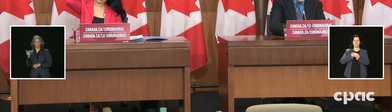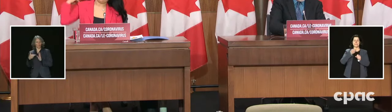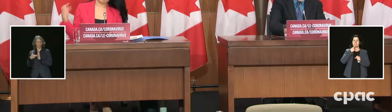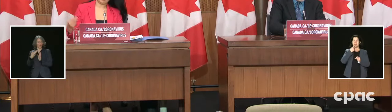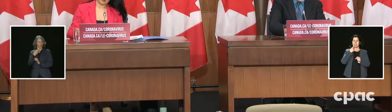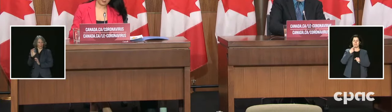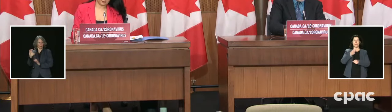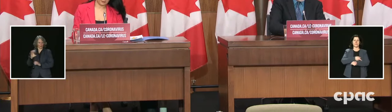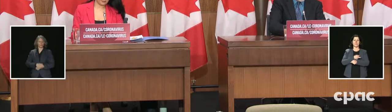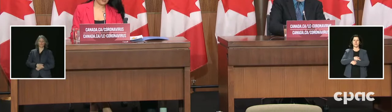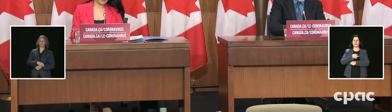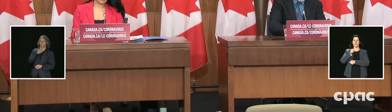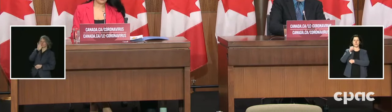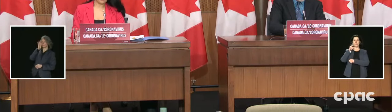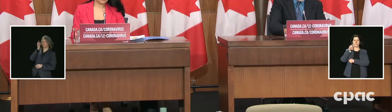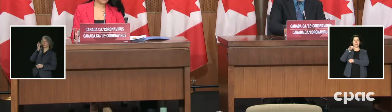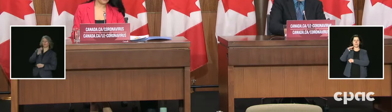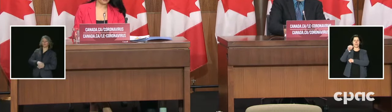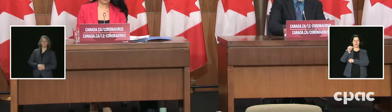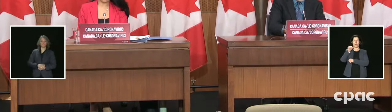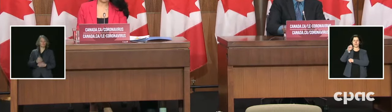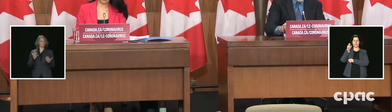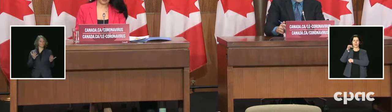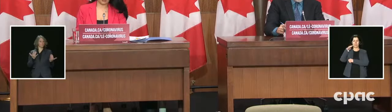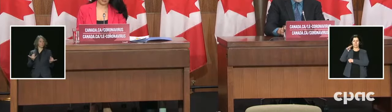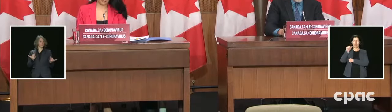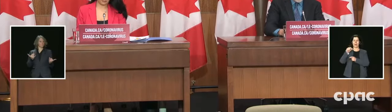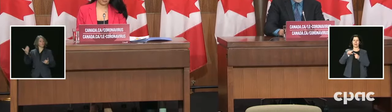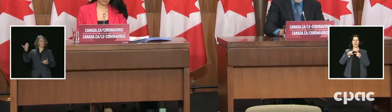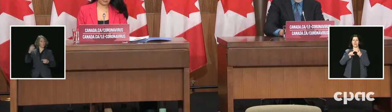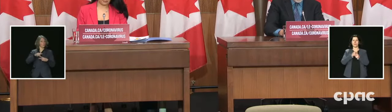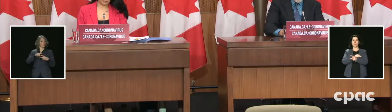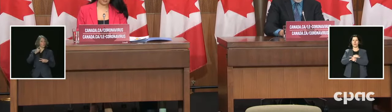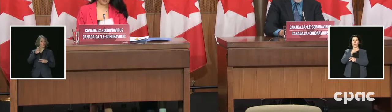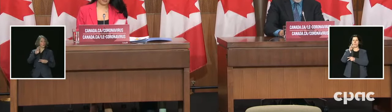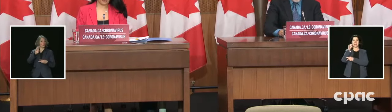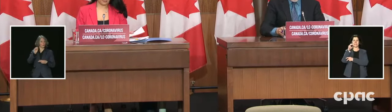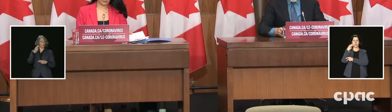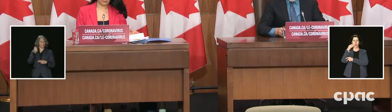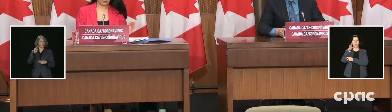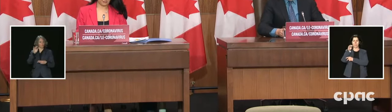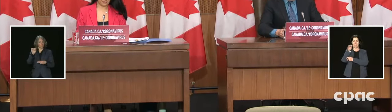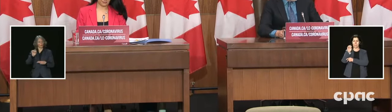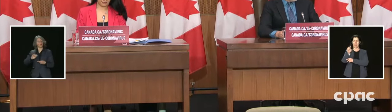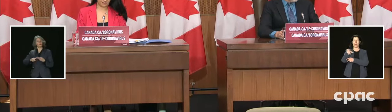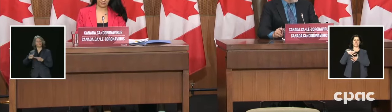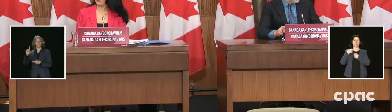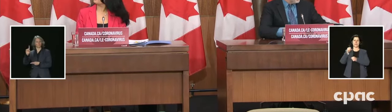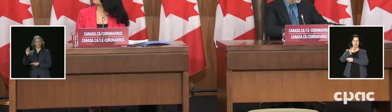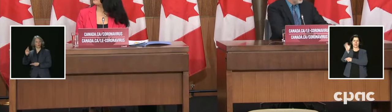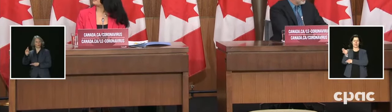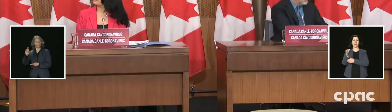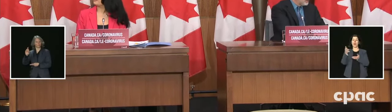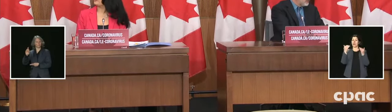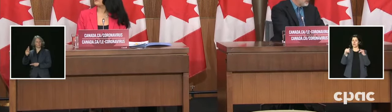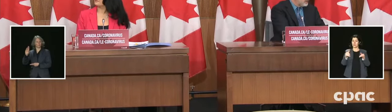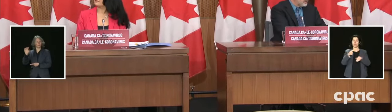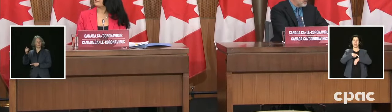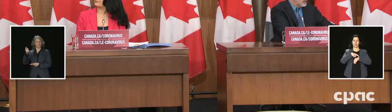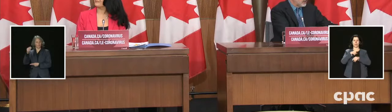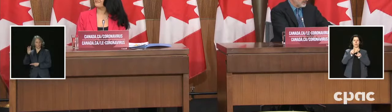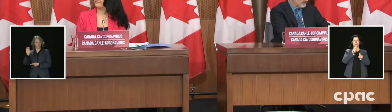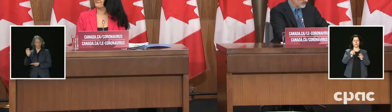Dr. Supriya Sharma et Dr. Marc Berthiaume de Santé Canada. Suite à la présentation, nous répondrons à vos questions. If you wish to ask a question, please press star